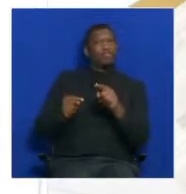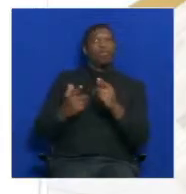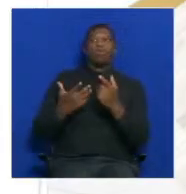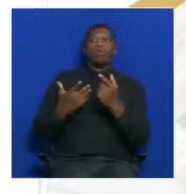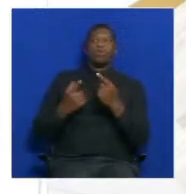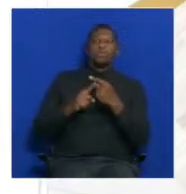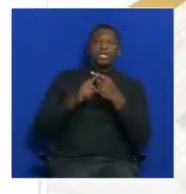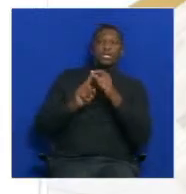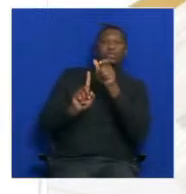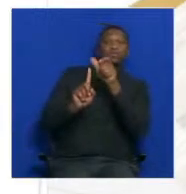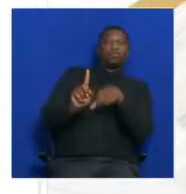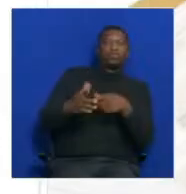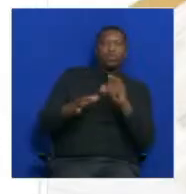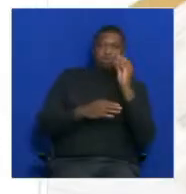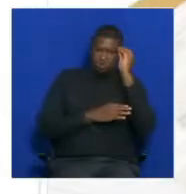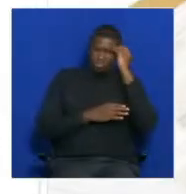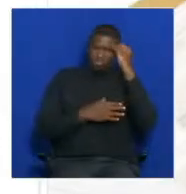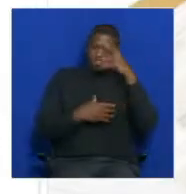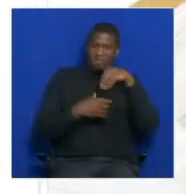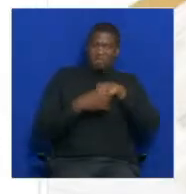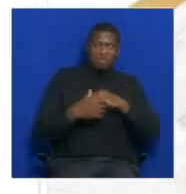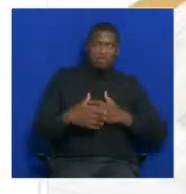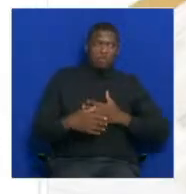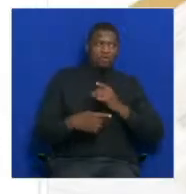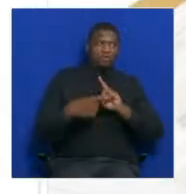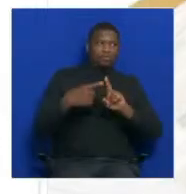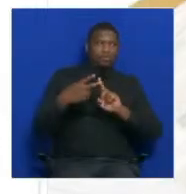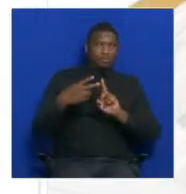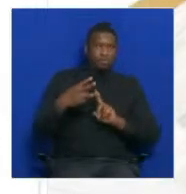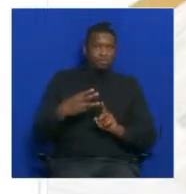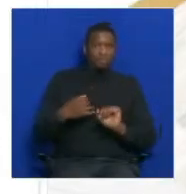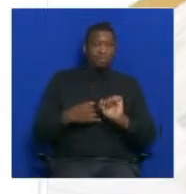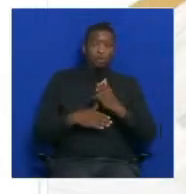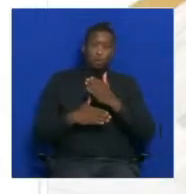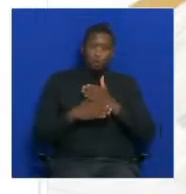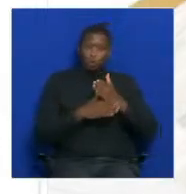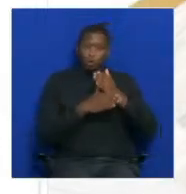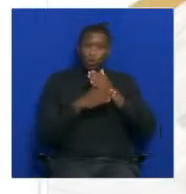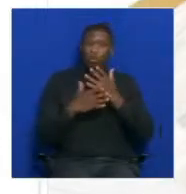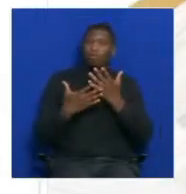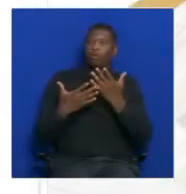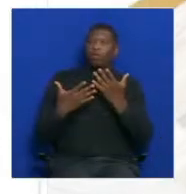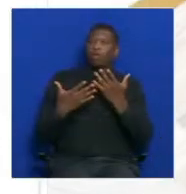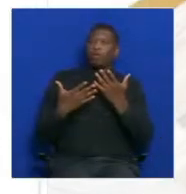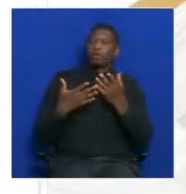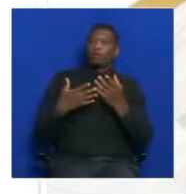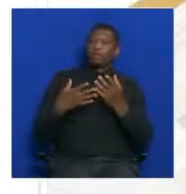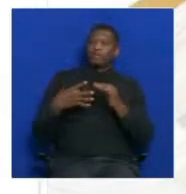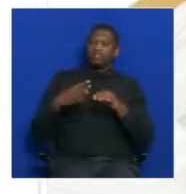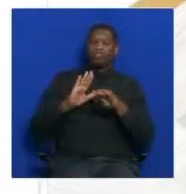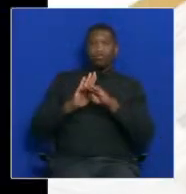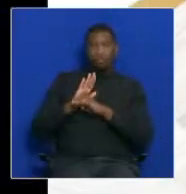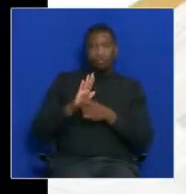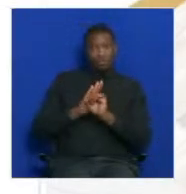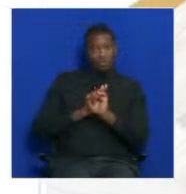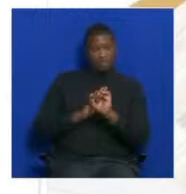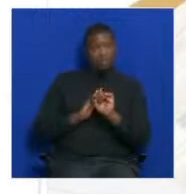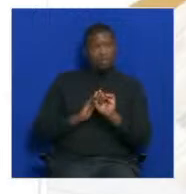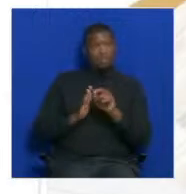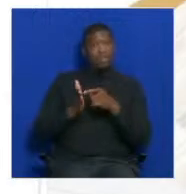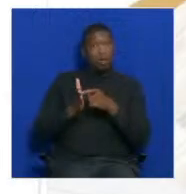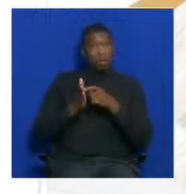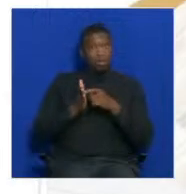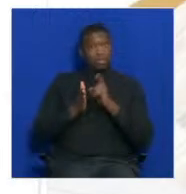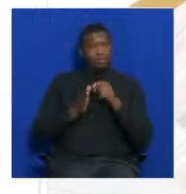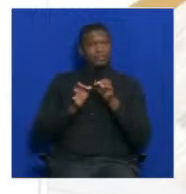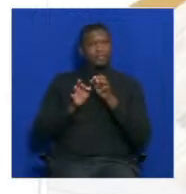in particular investigation. The job description for that post records these functions expressly, including that